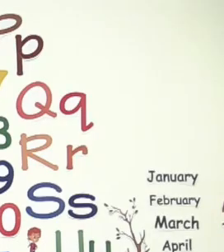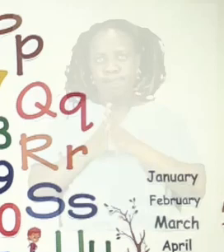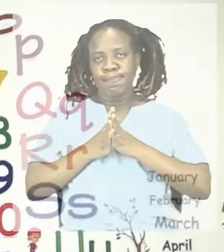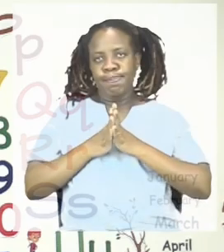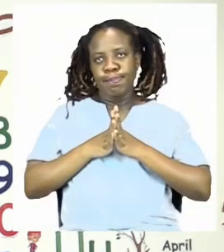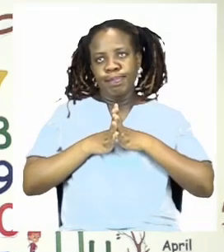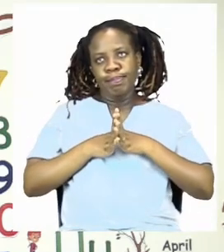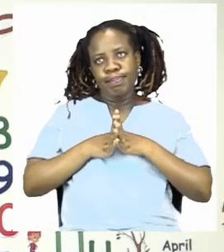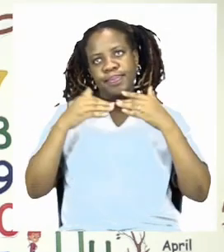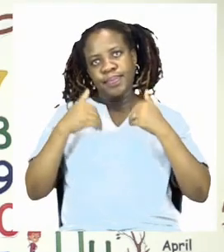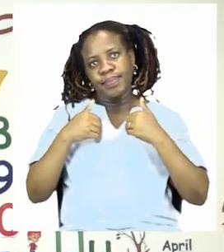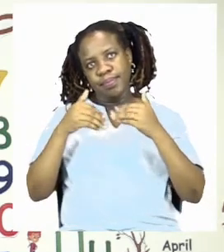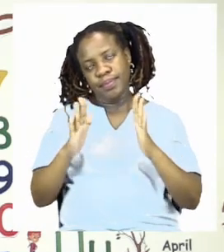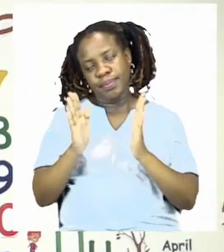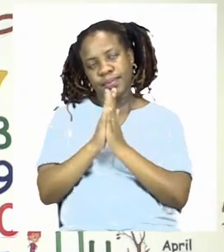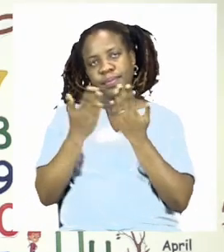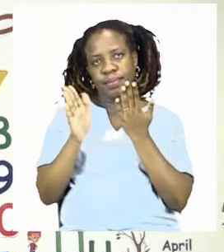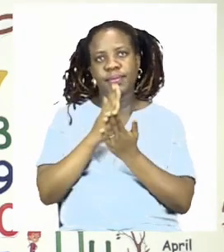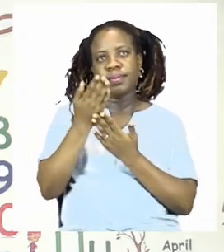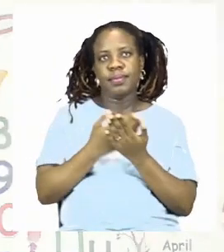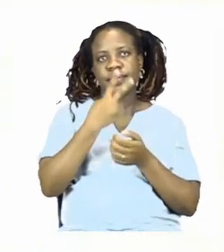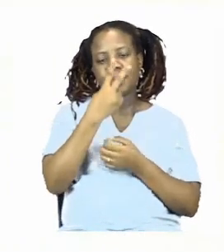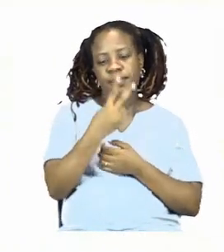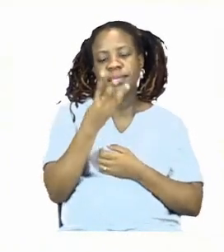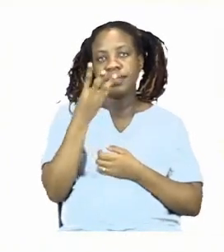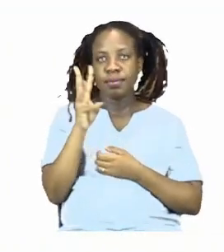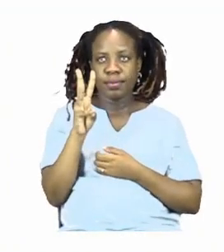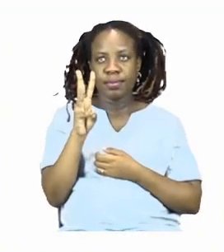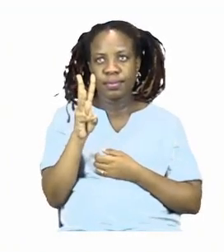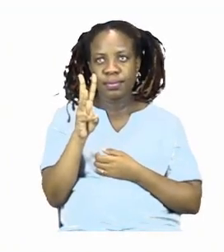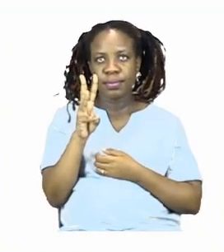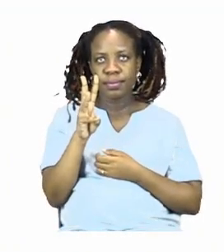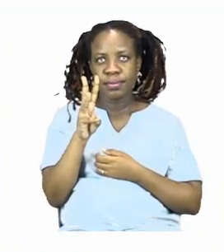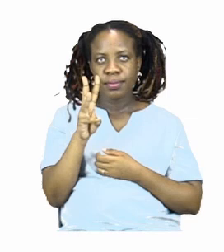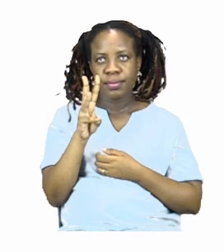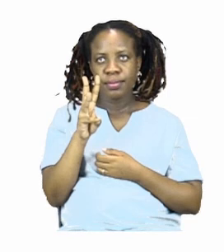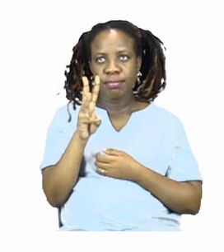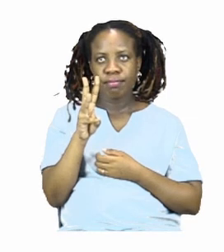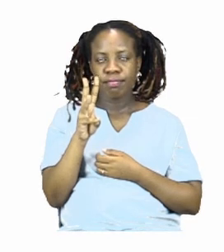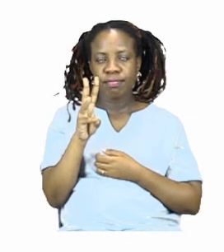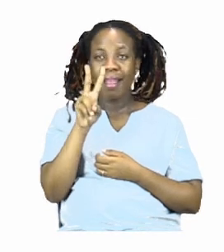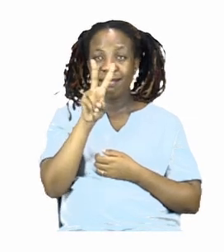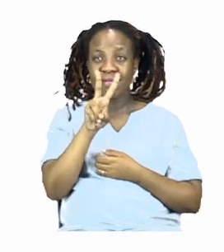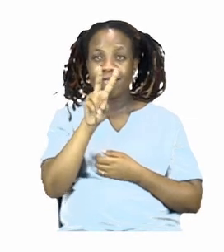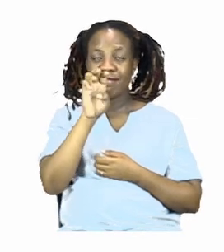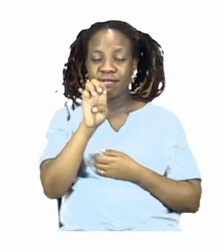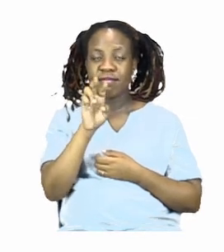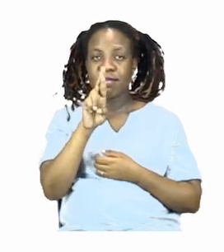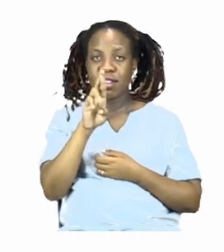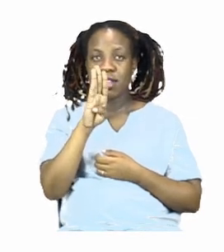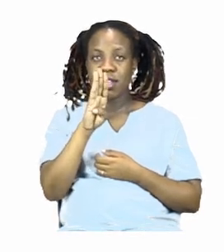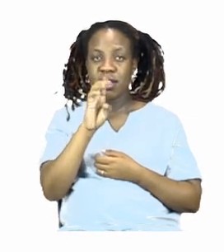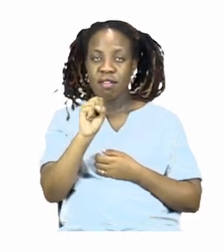Let's start this part of the lesson on page 26. Here we are doing verbs. It